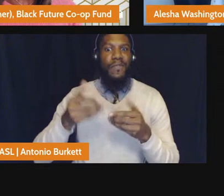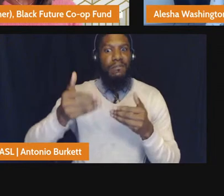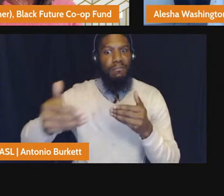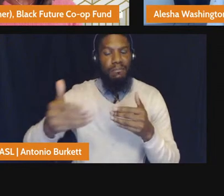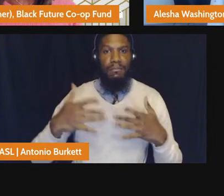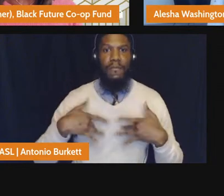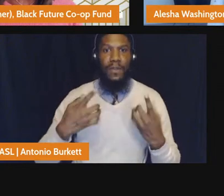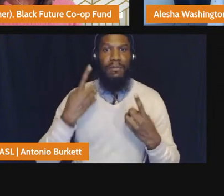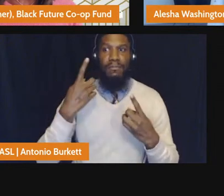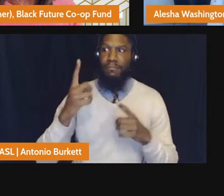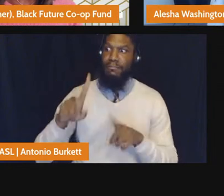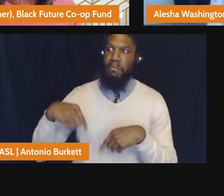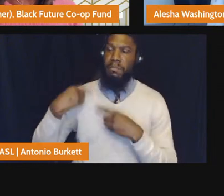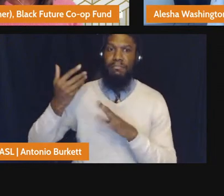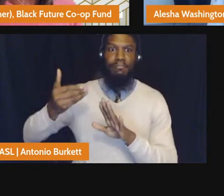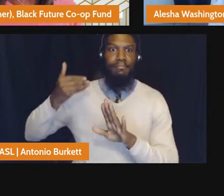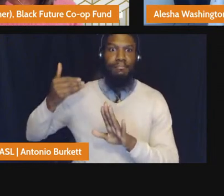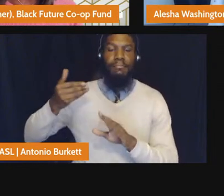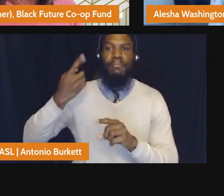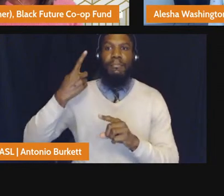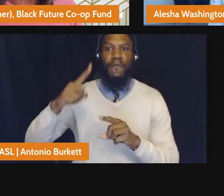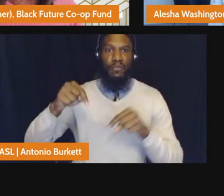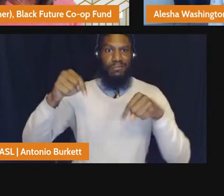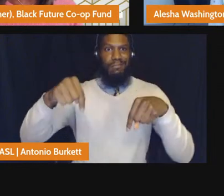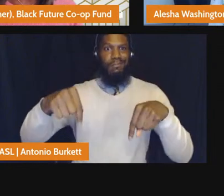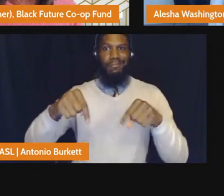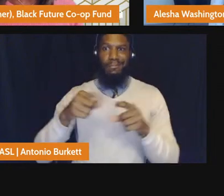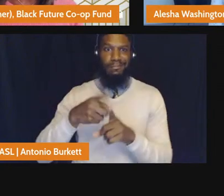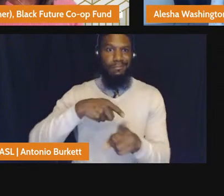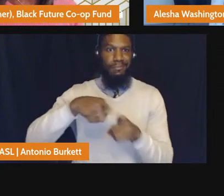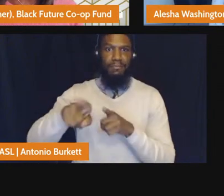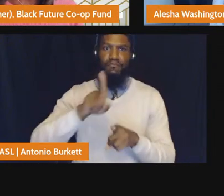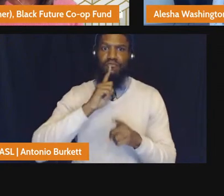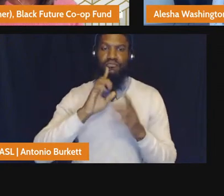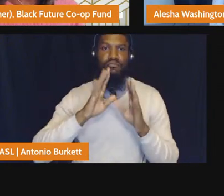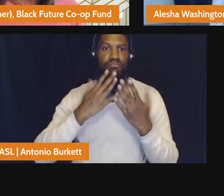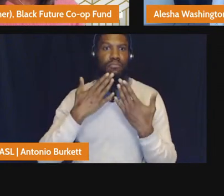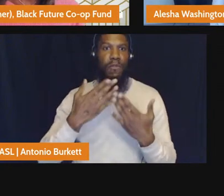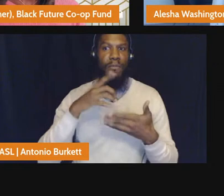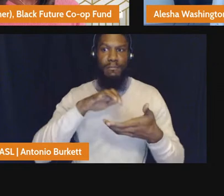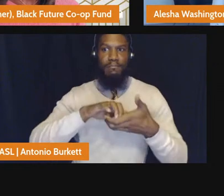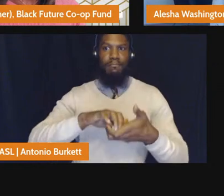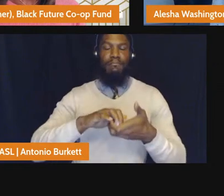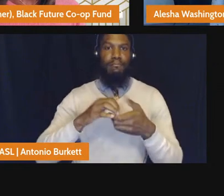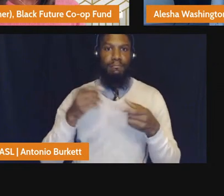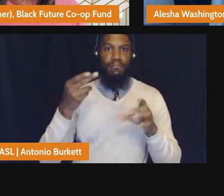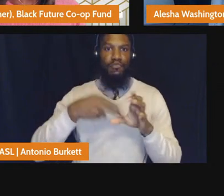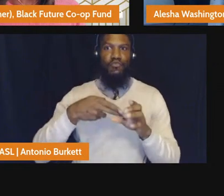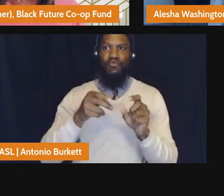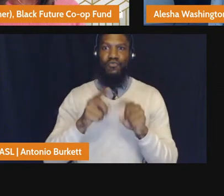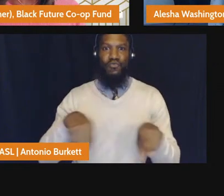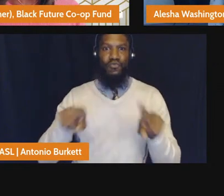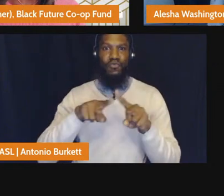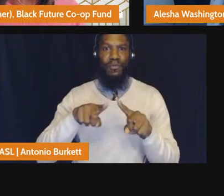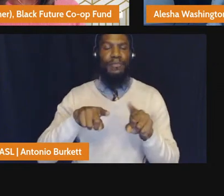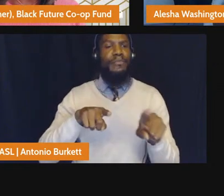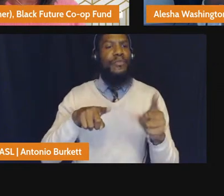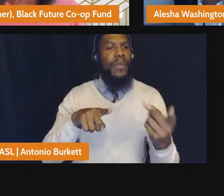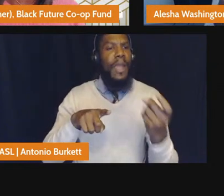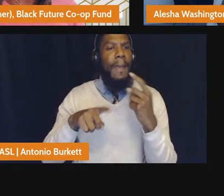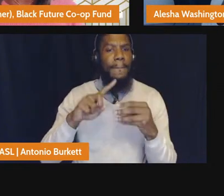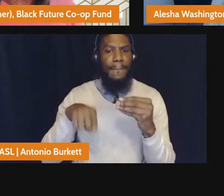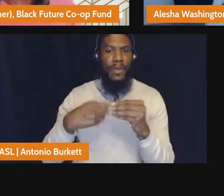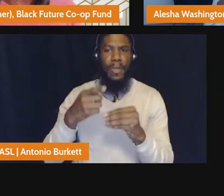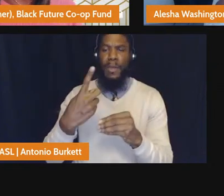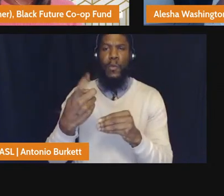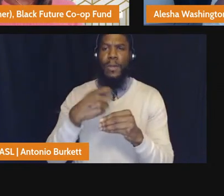I'm grateful to be in partnership and community with all of you. And you asked a good question. So when I think about it in the most aspirational sense, what I want